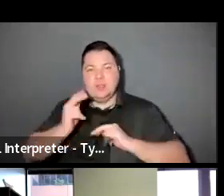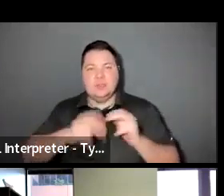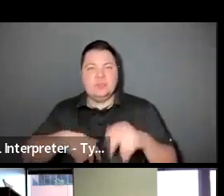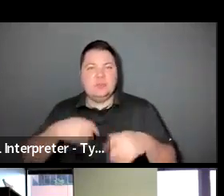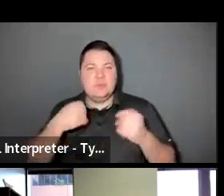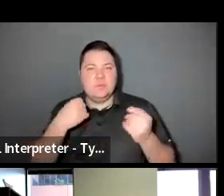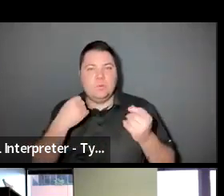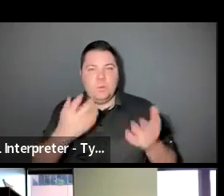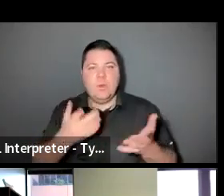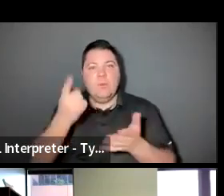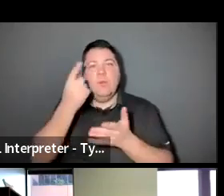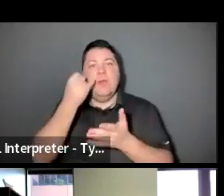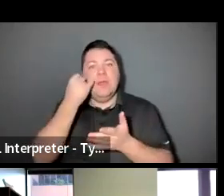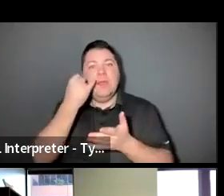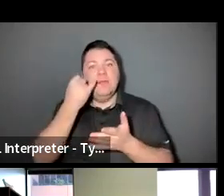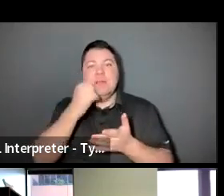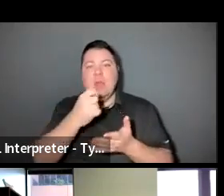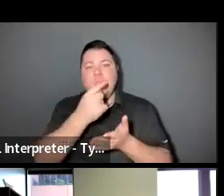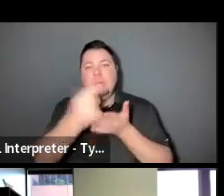putting out weekly